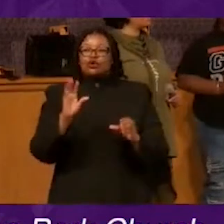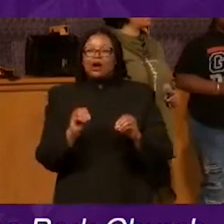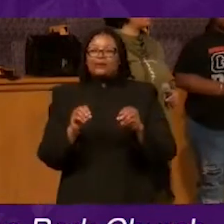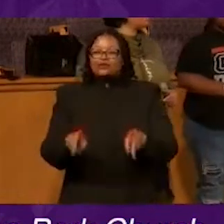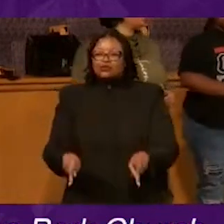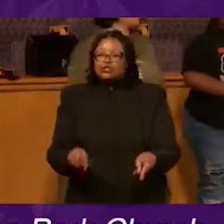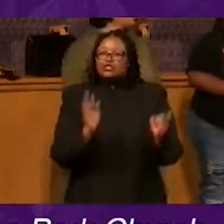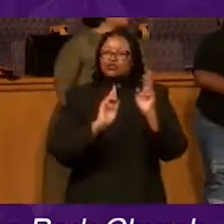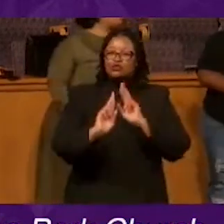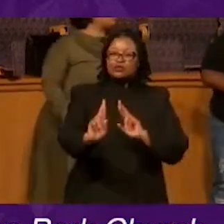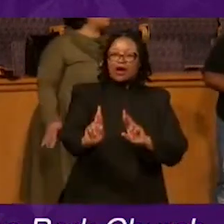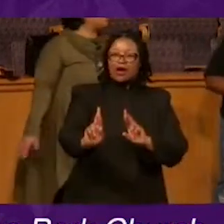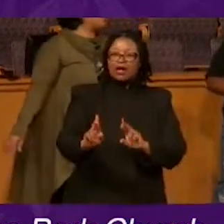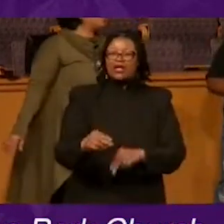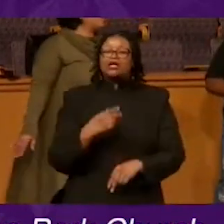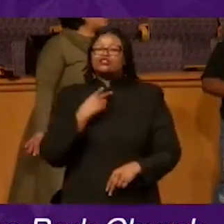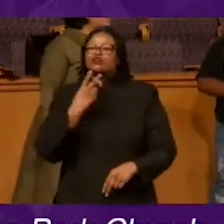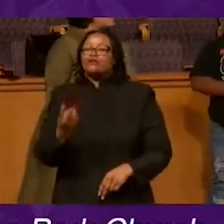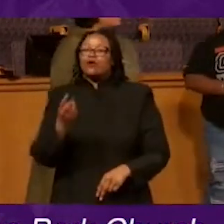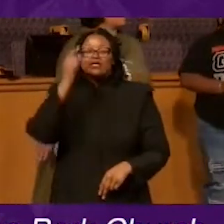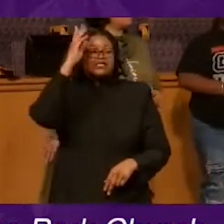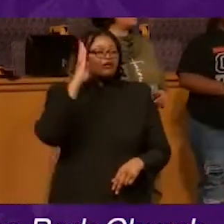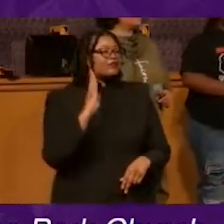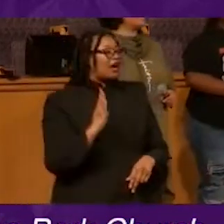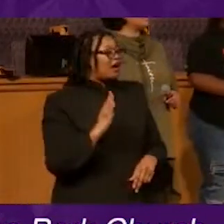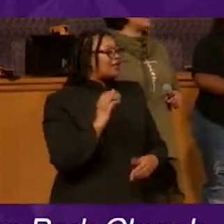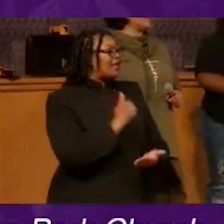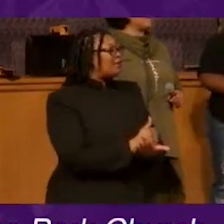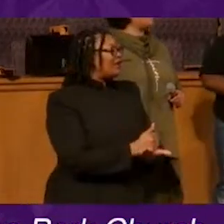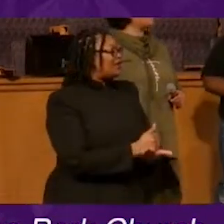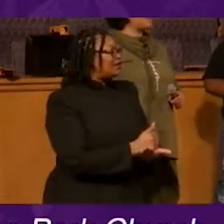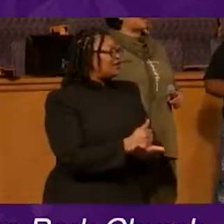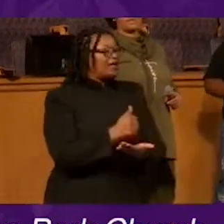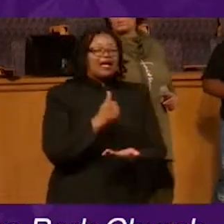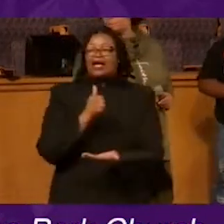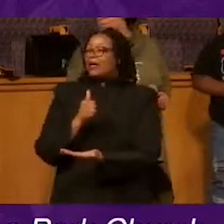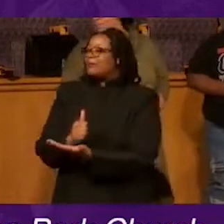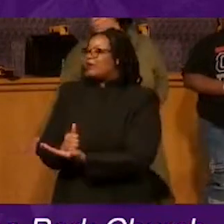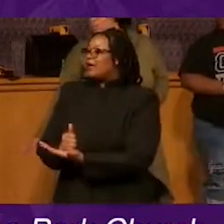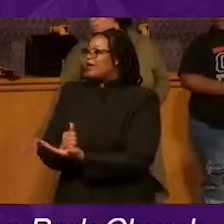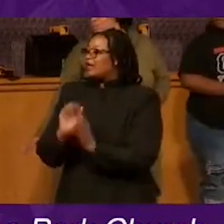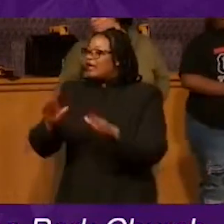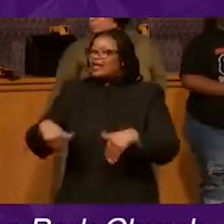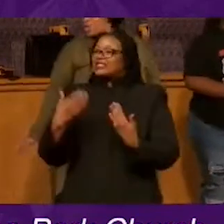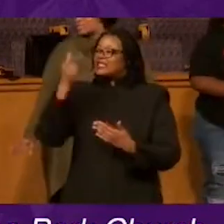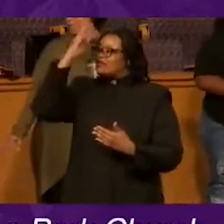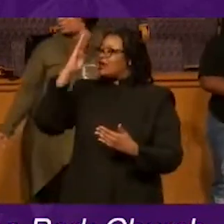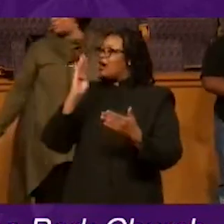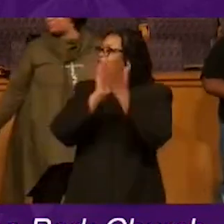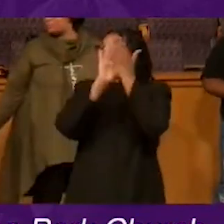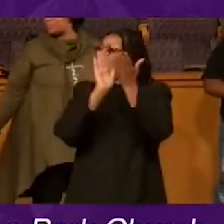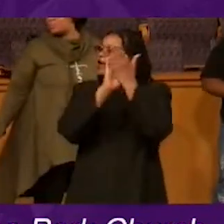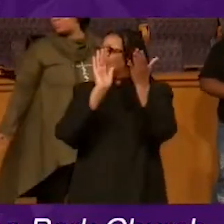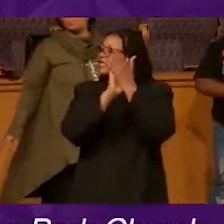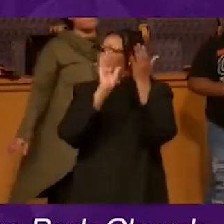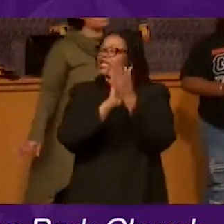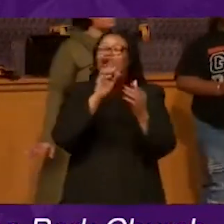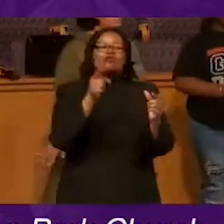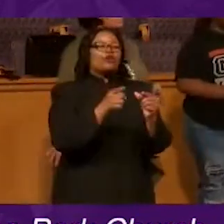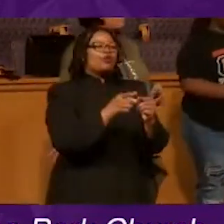respond to the voice of God. Amen. Amen. And can we give God praise for the word of God today?